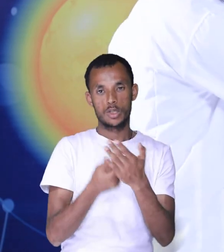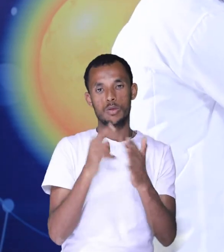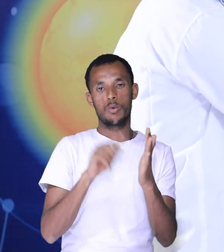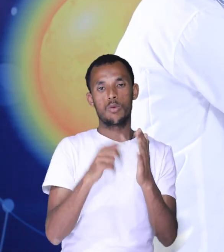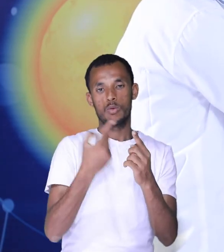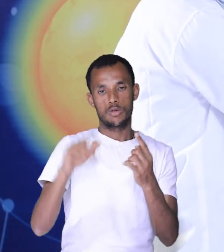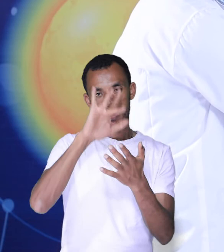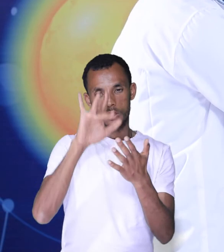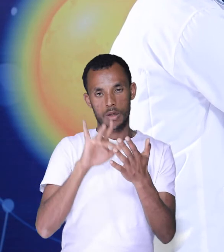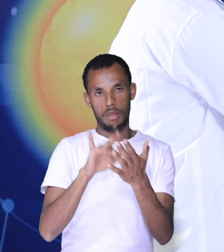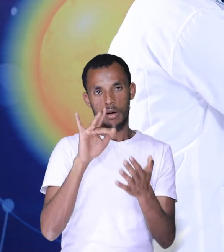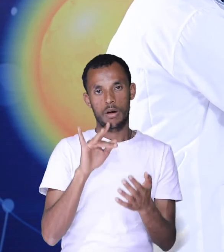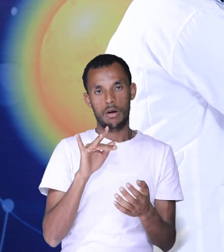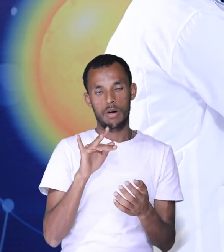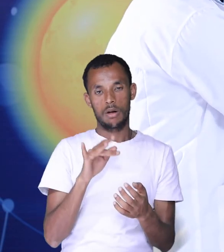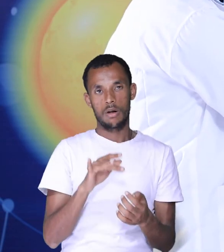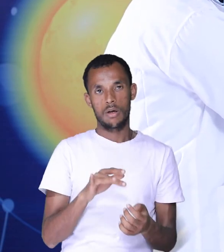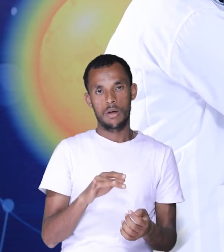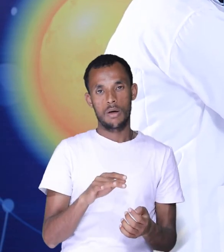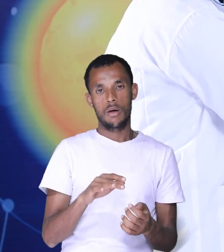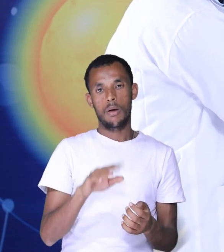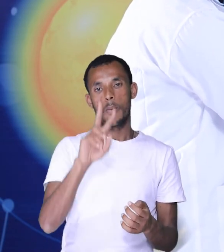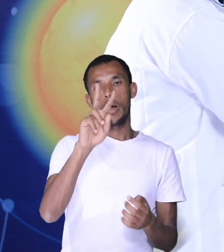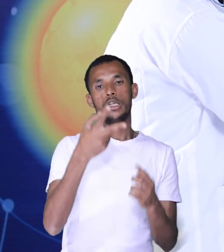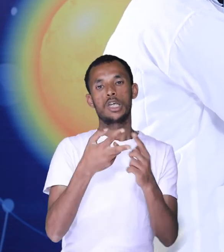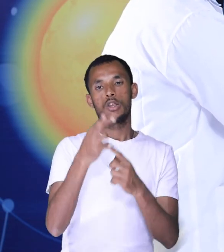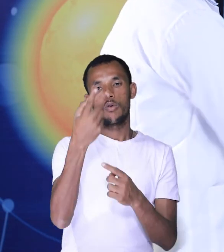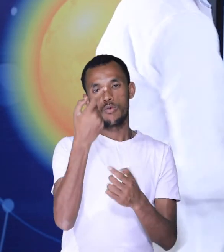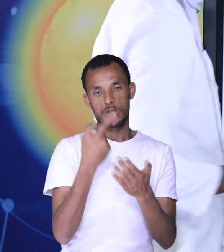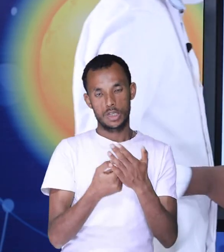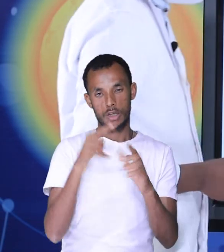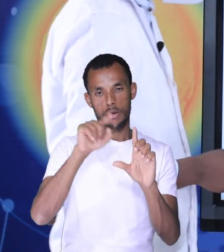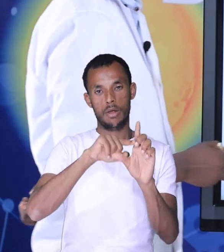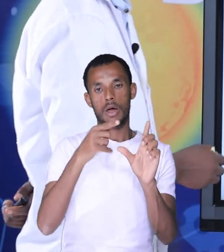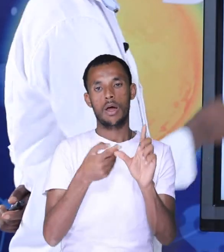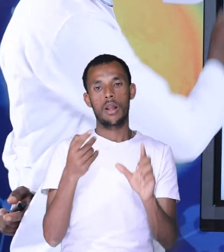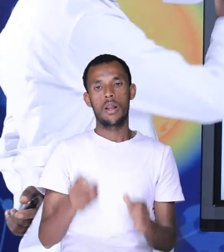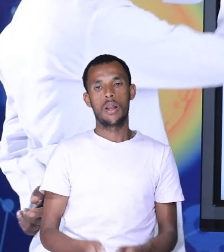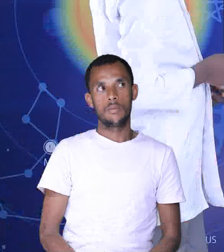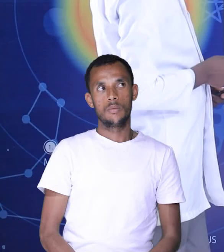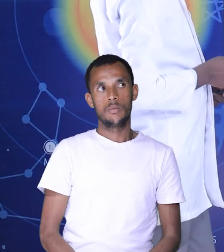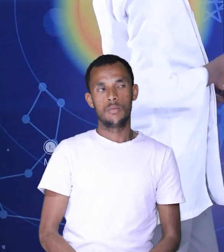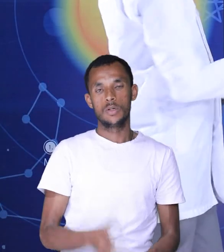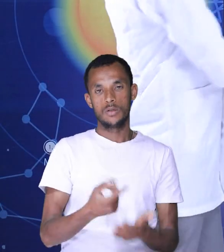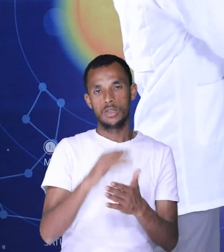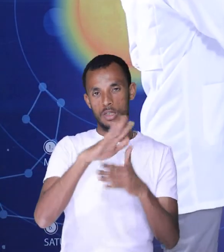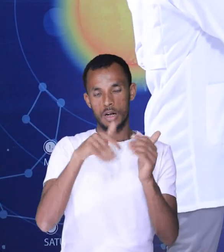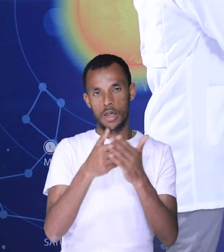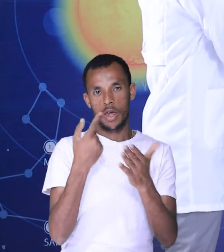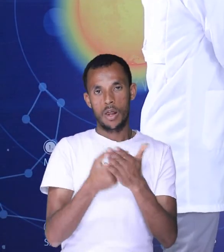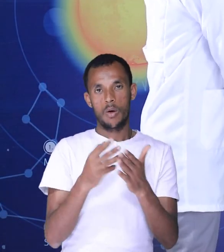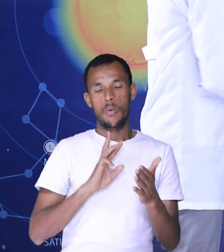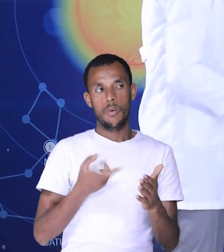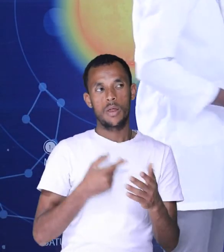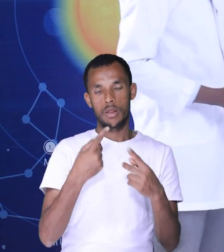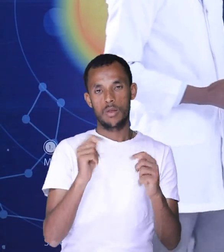the center is a bisector of this angle, a bisector of this angle. So that generally here we